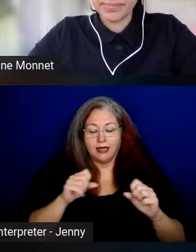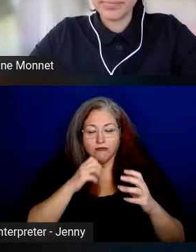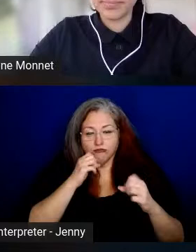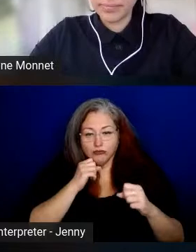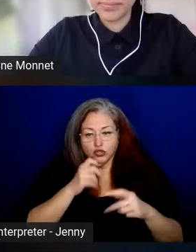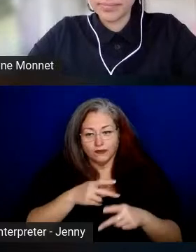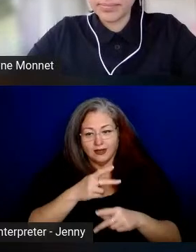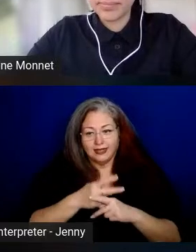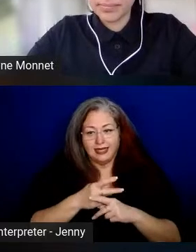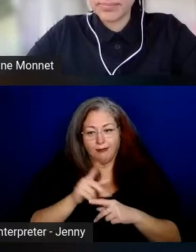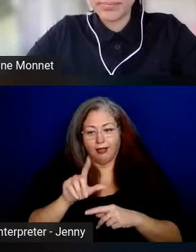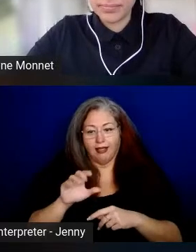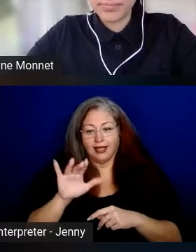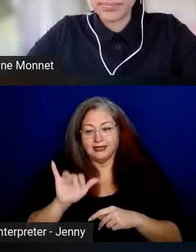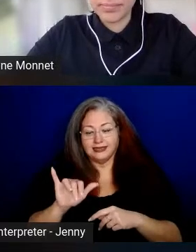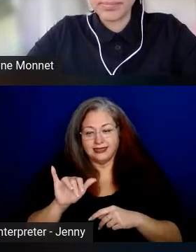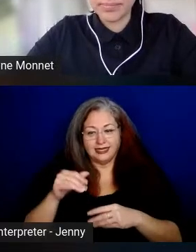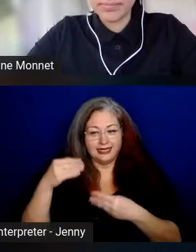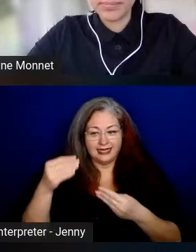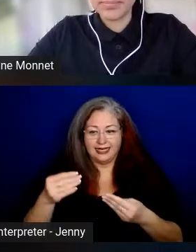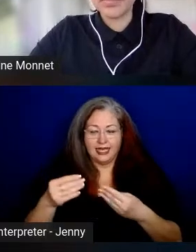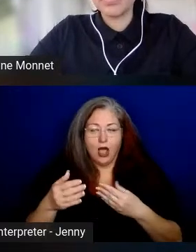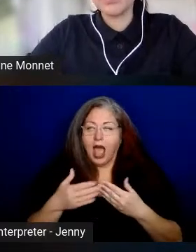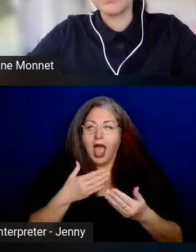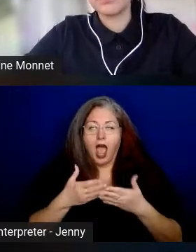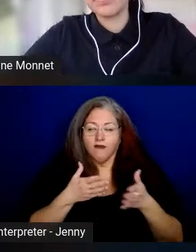legacy in any way we can.